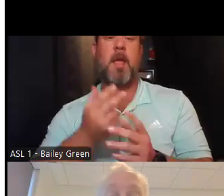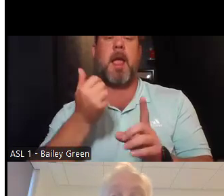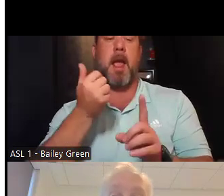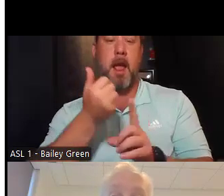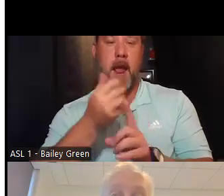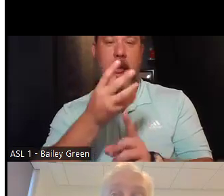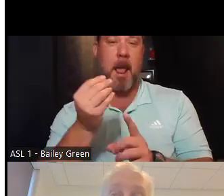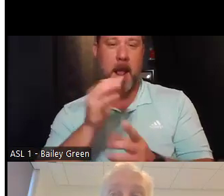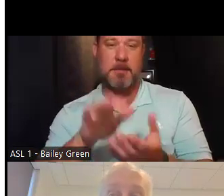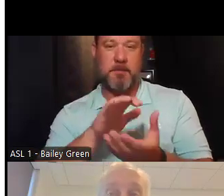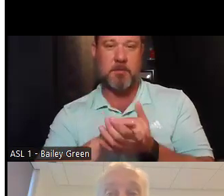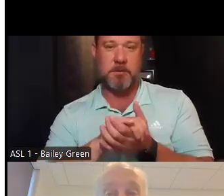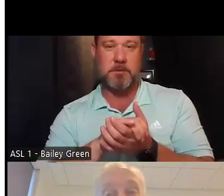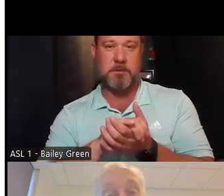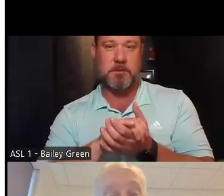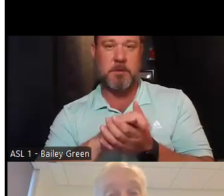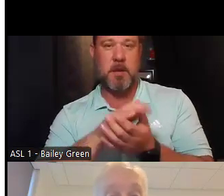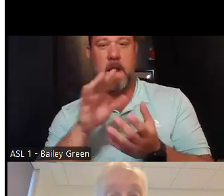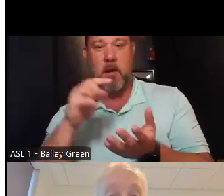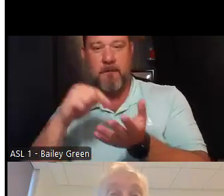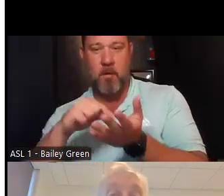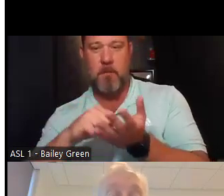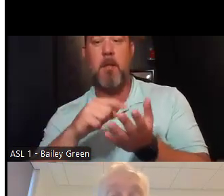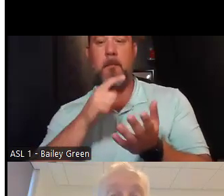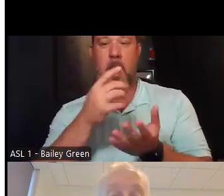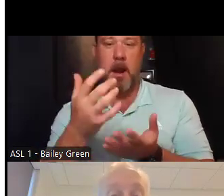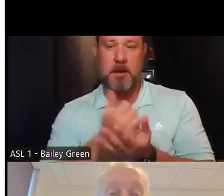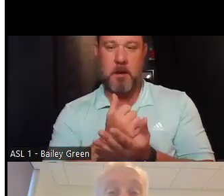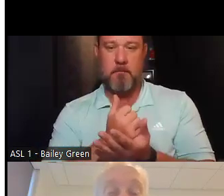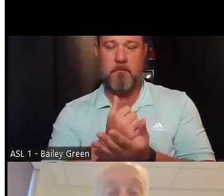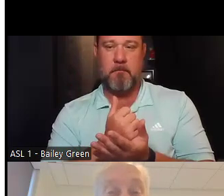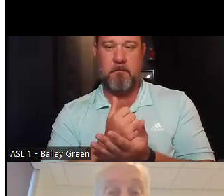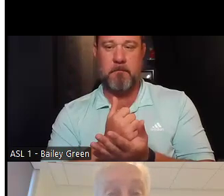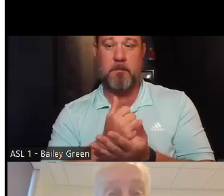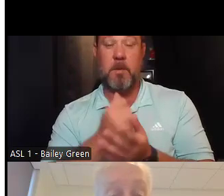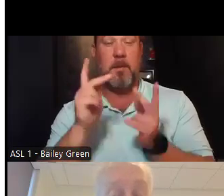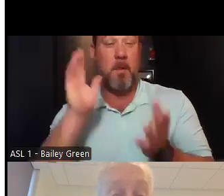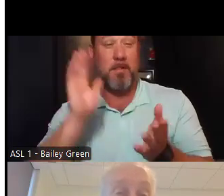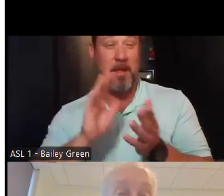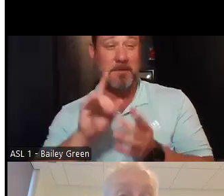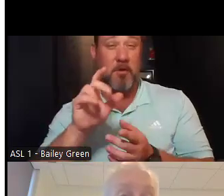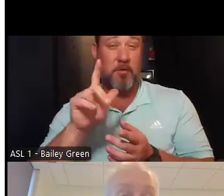spouse. And we show how affordability varies by income. So for those people with less